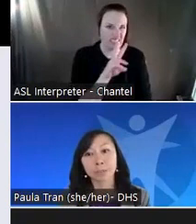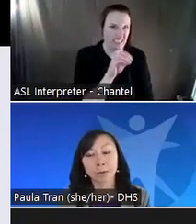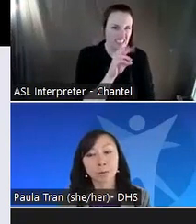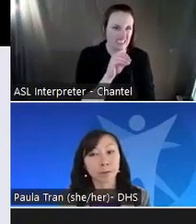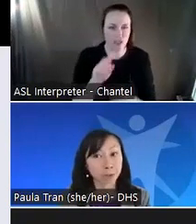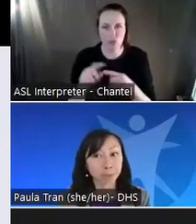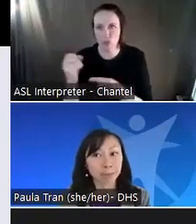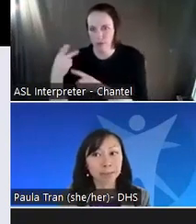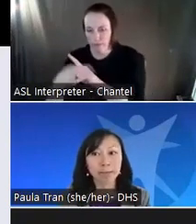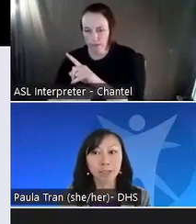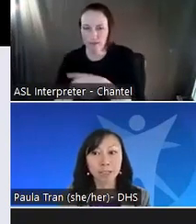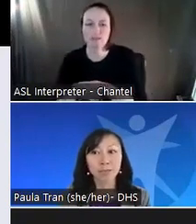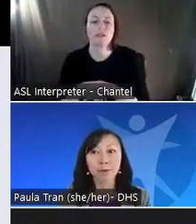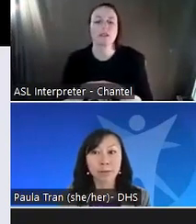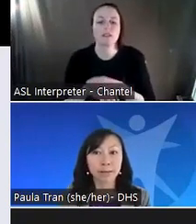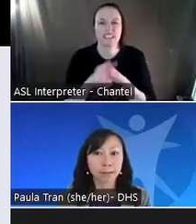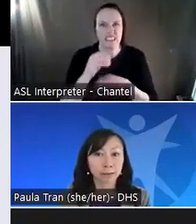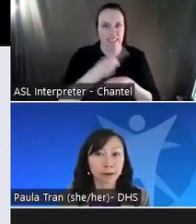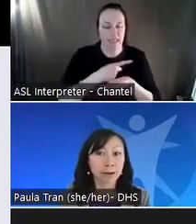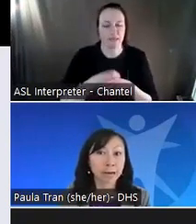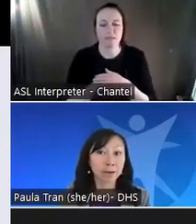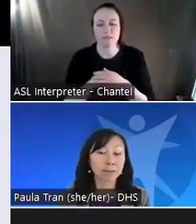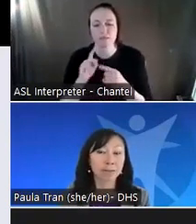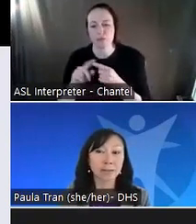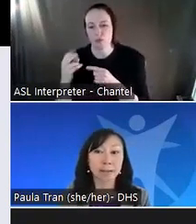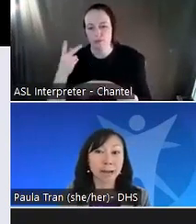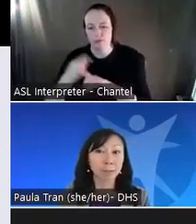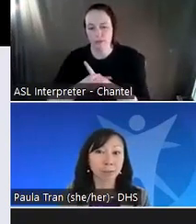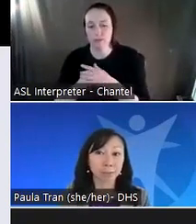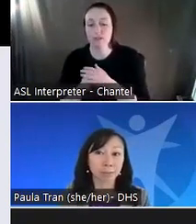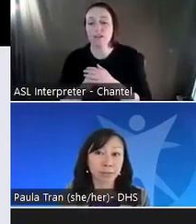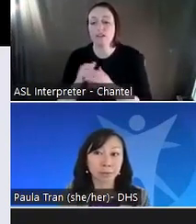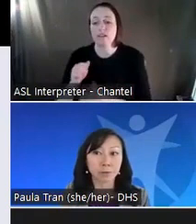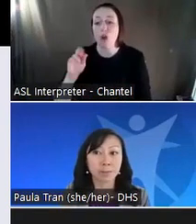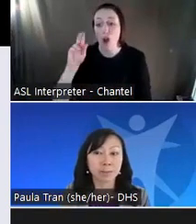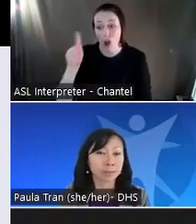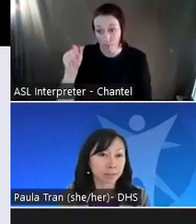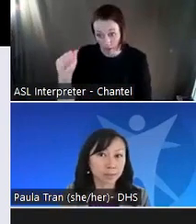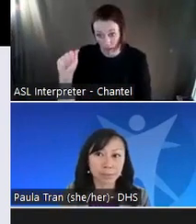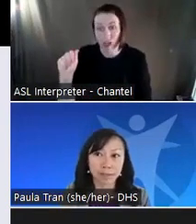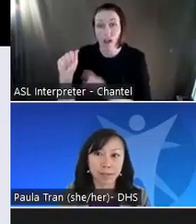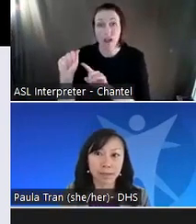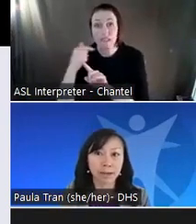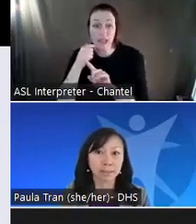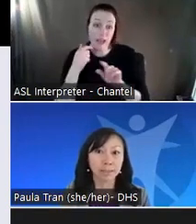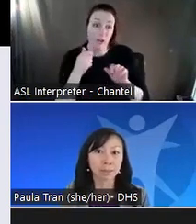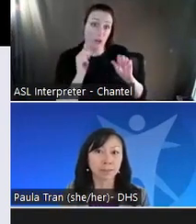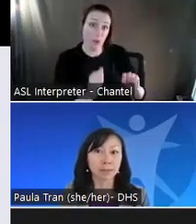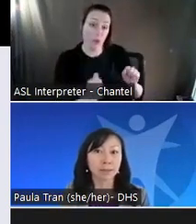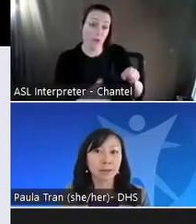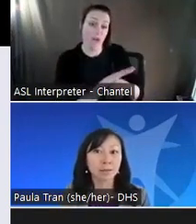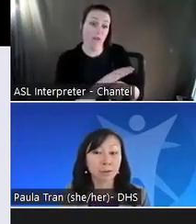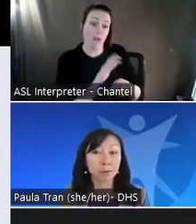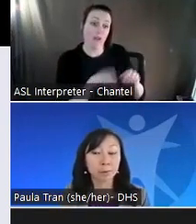of 2021, or ARPA, changed federal Medicaid law, allowing states the option to provide 12 months of continuous Medicaid